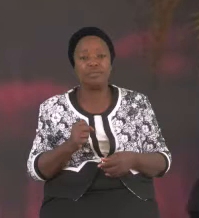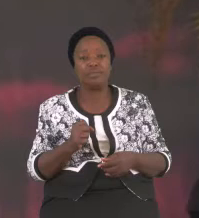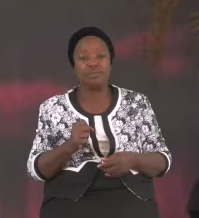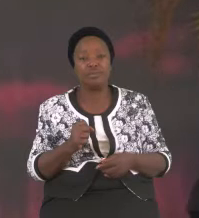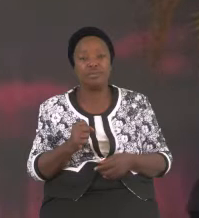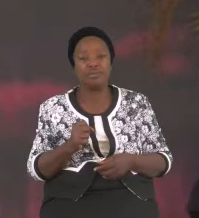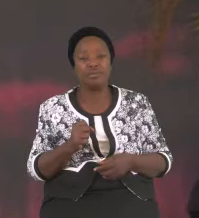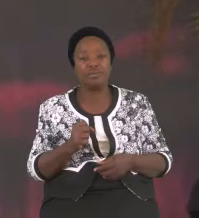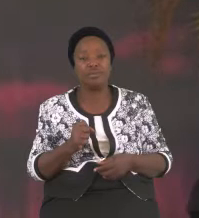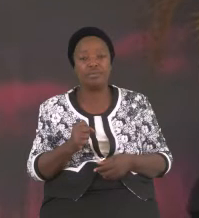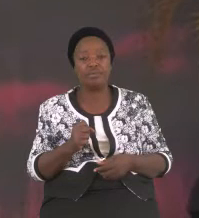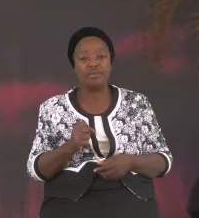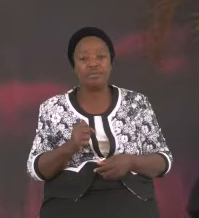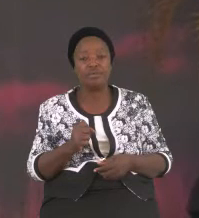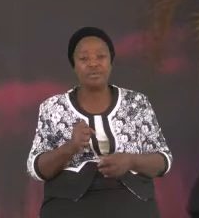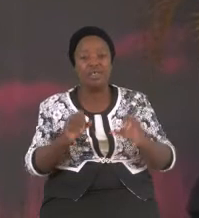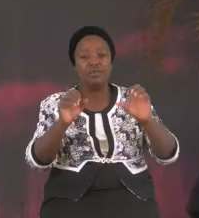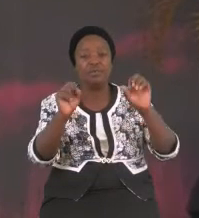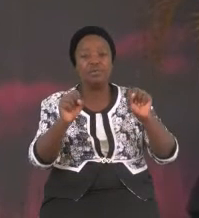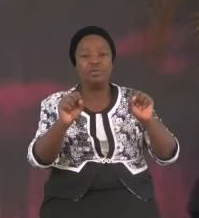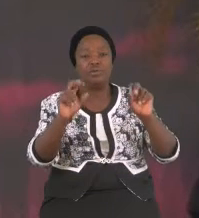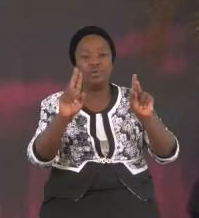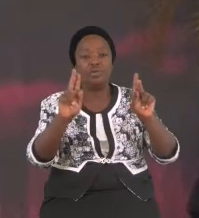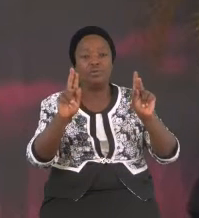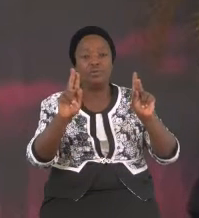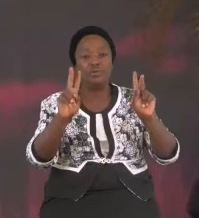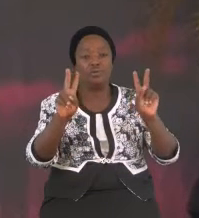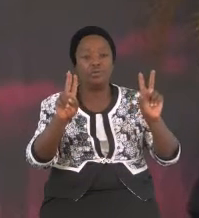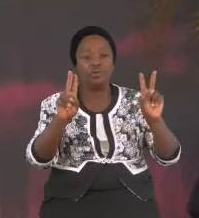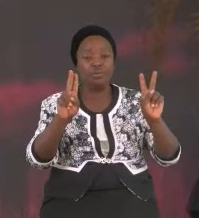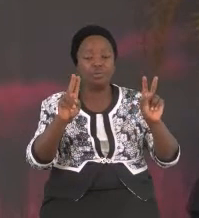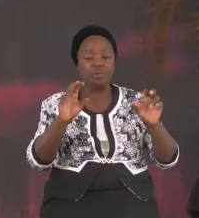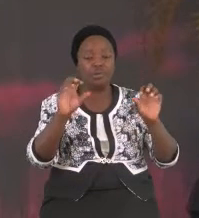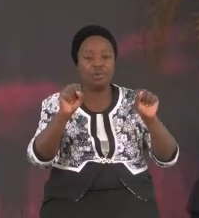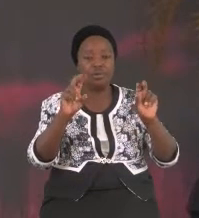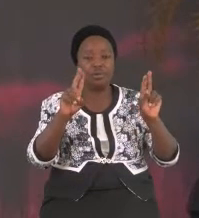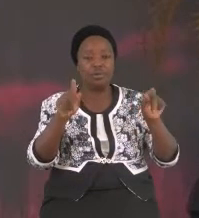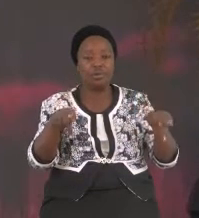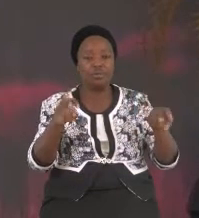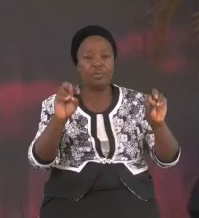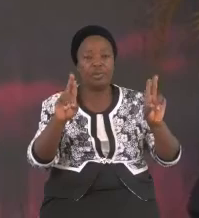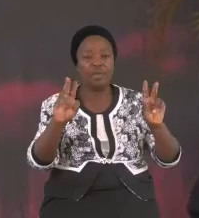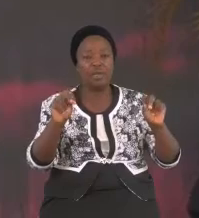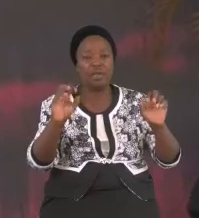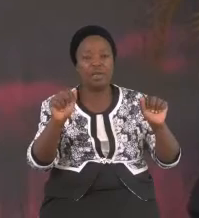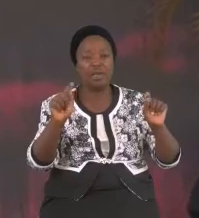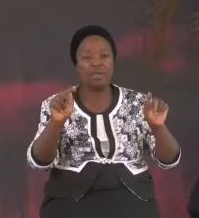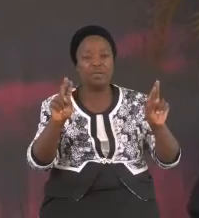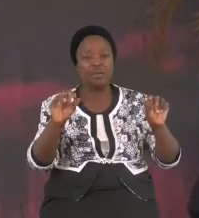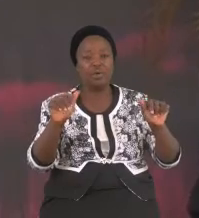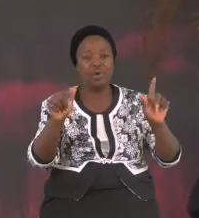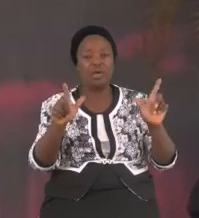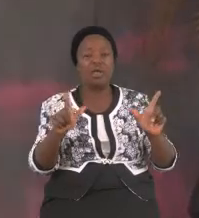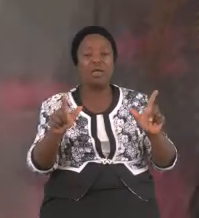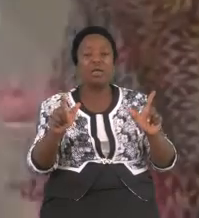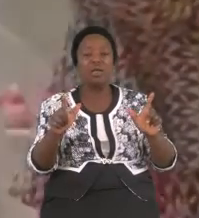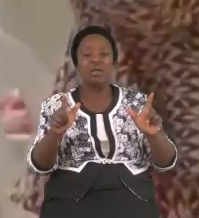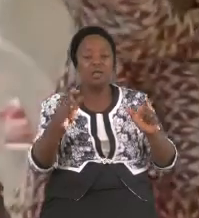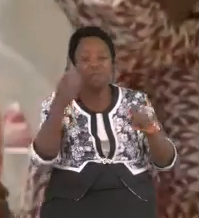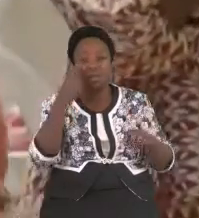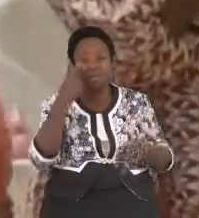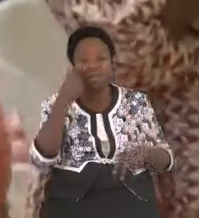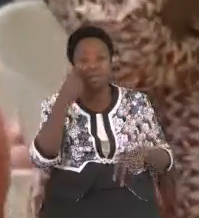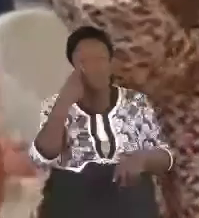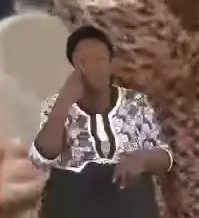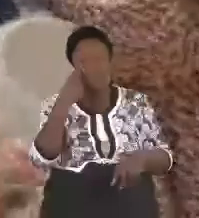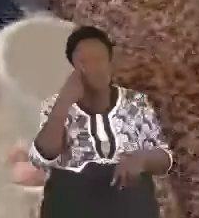supernatural sight obliged are you obliged your goodness the